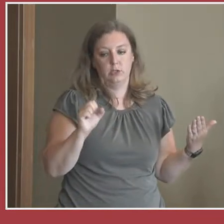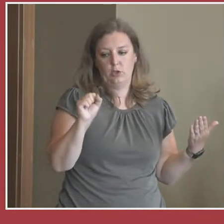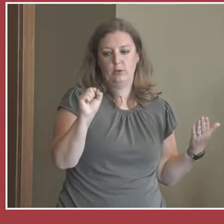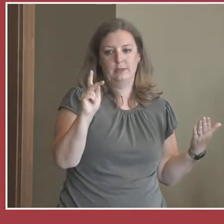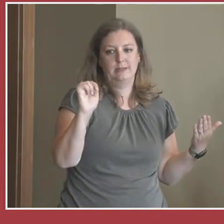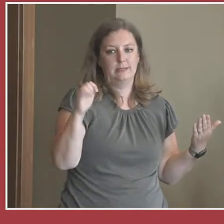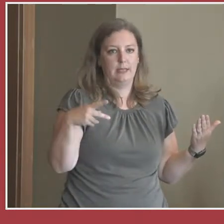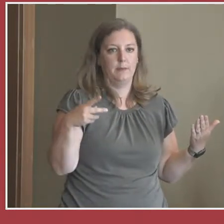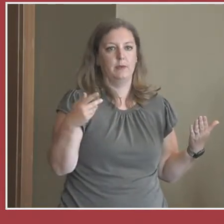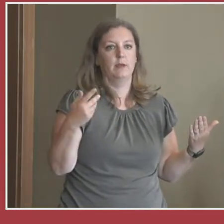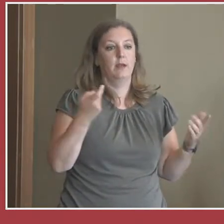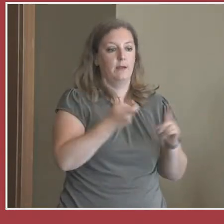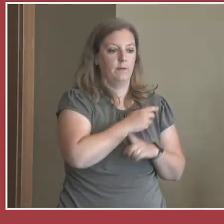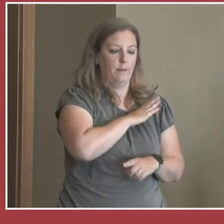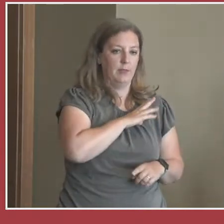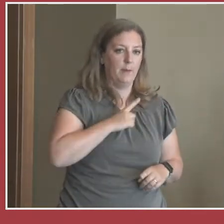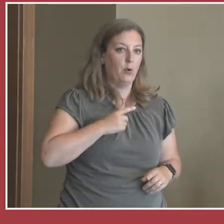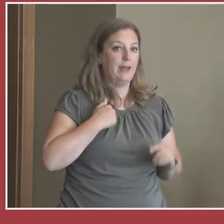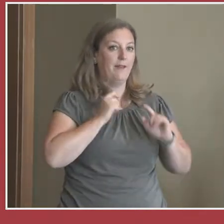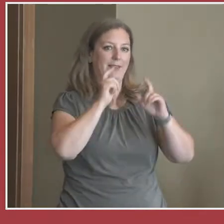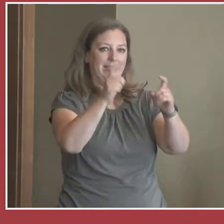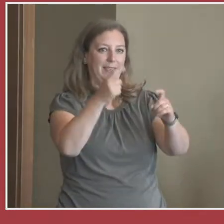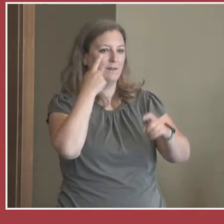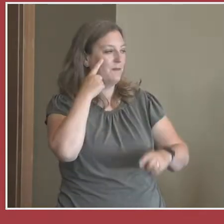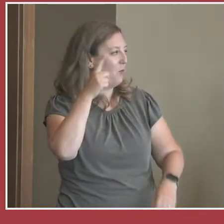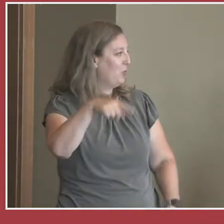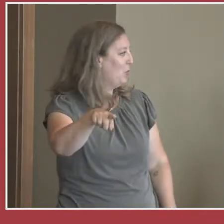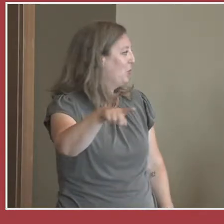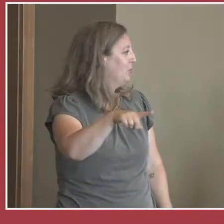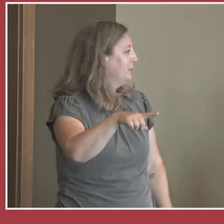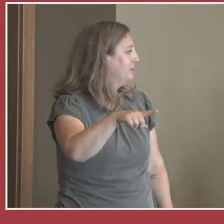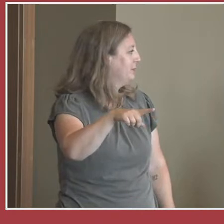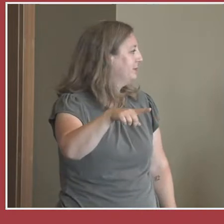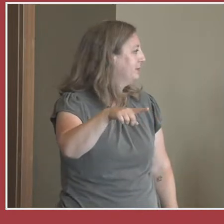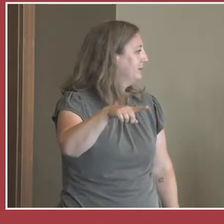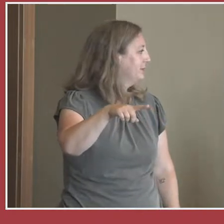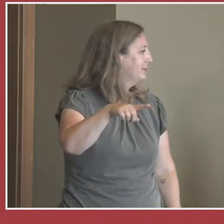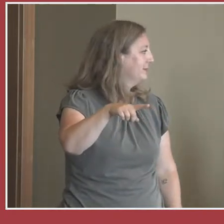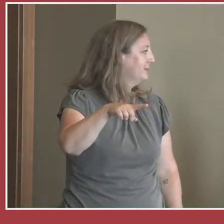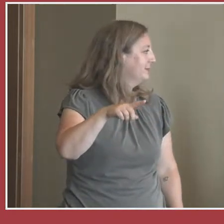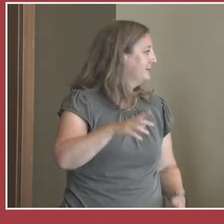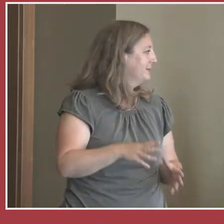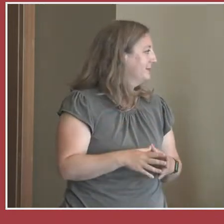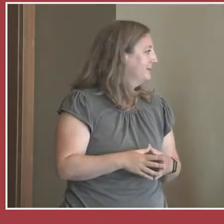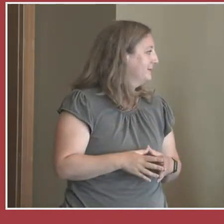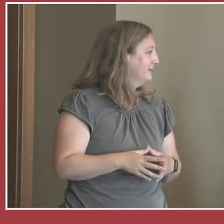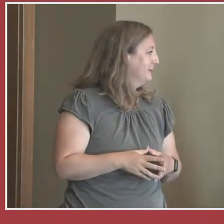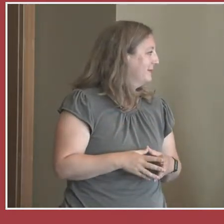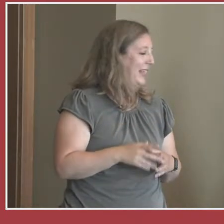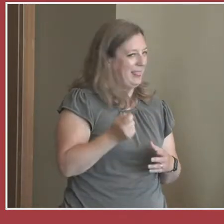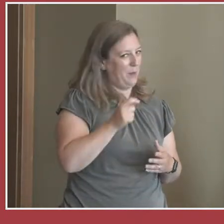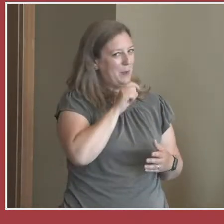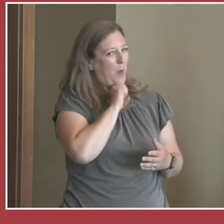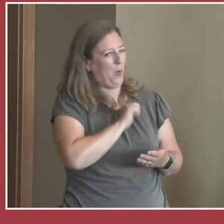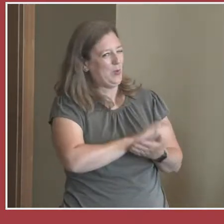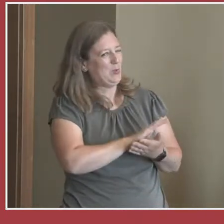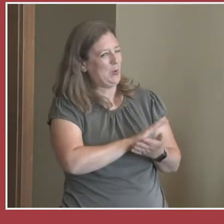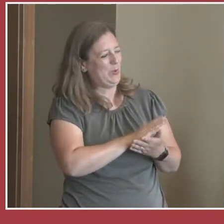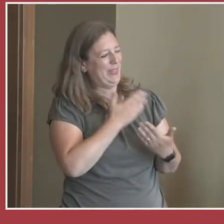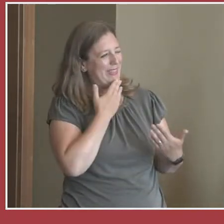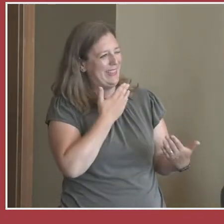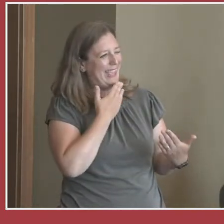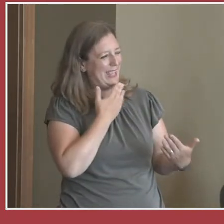Skip, we have from the board a gift for you. It is a little bit of old school to take you into